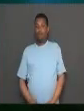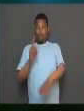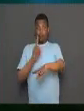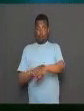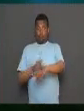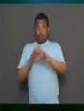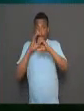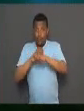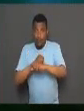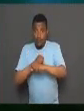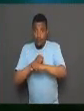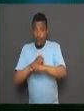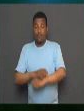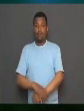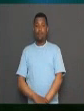Time's up!